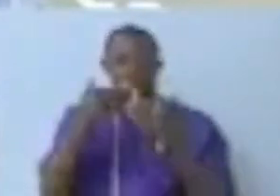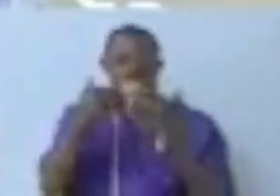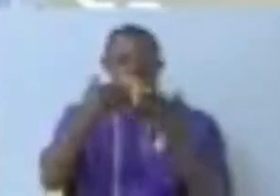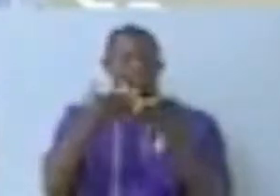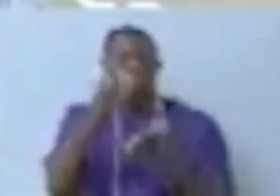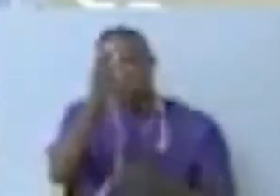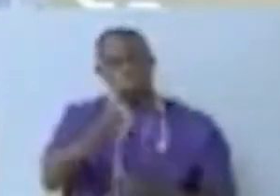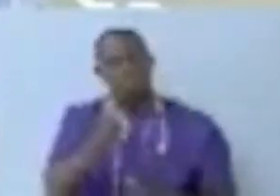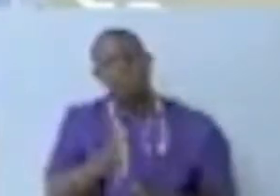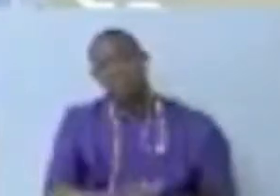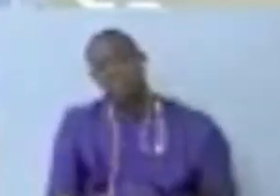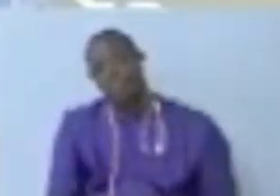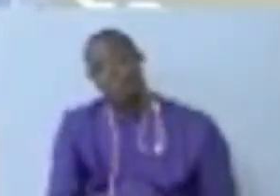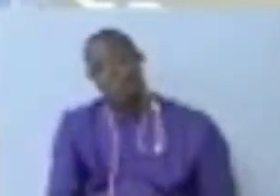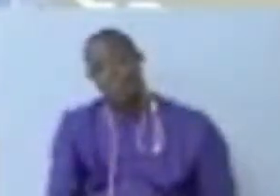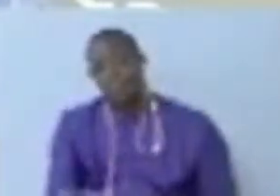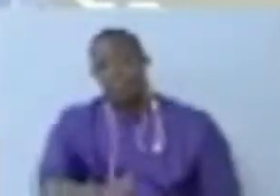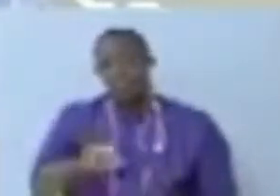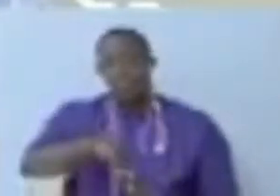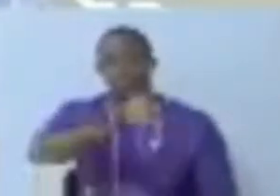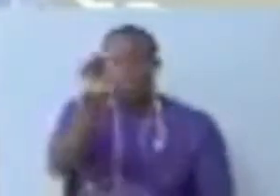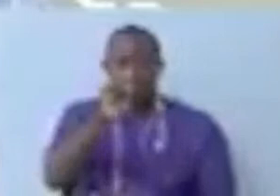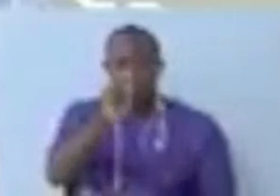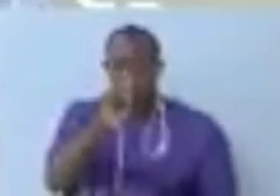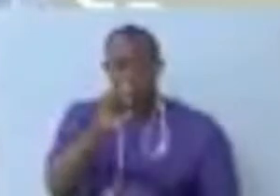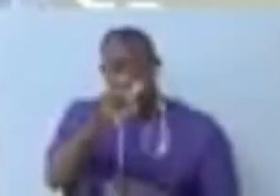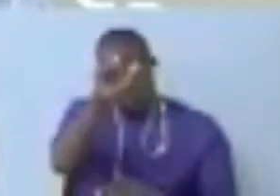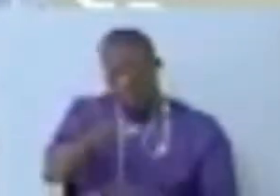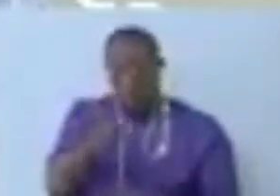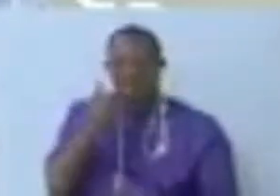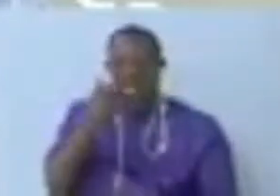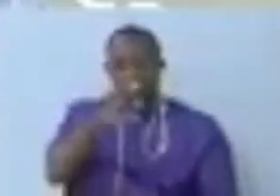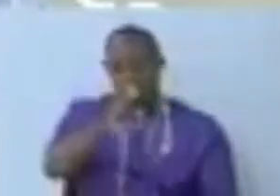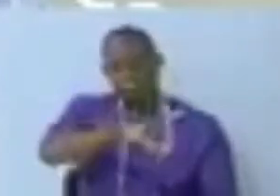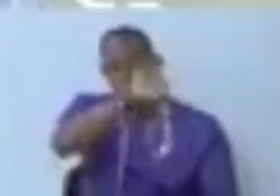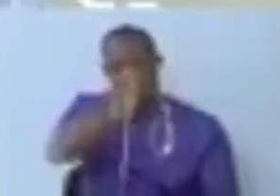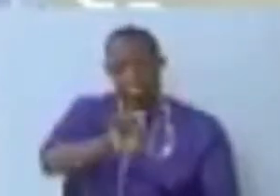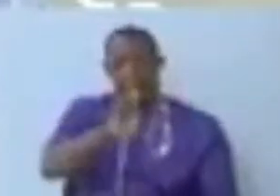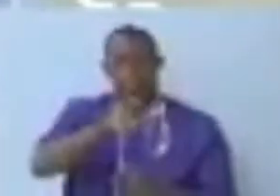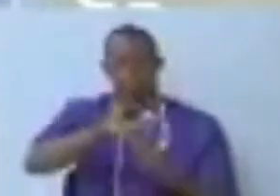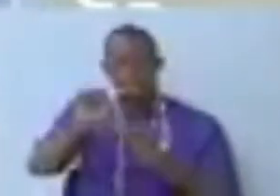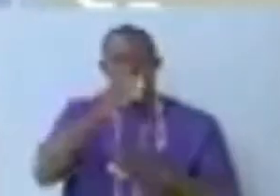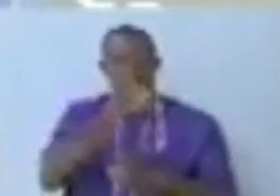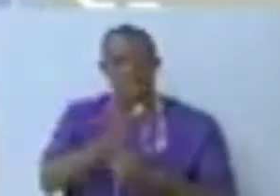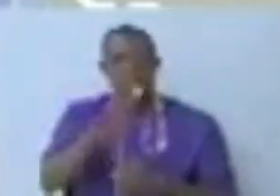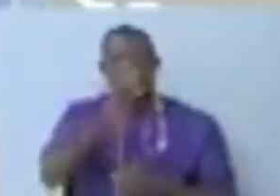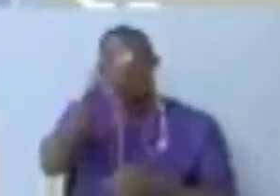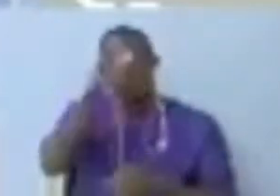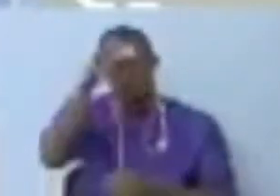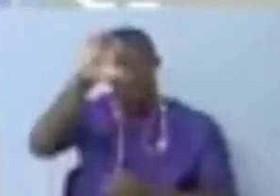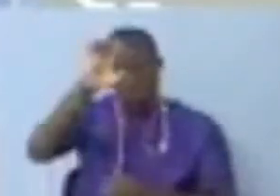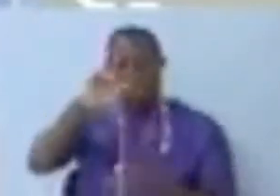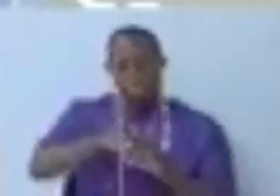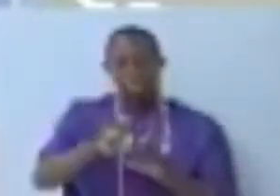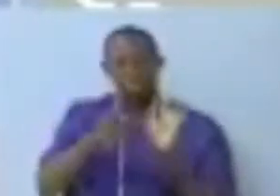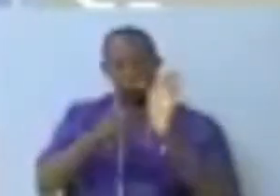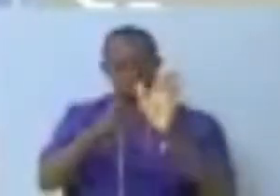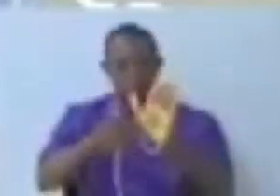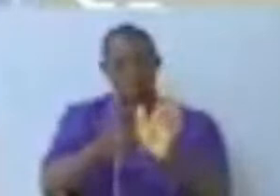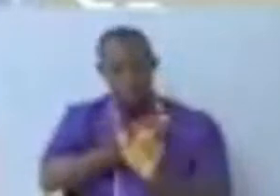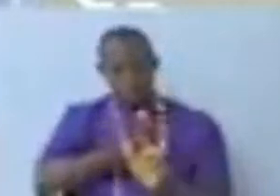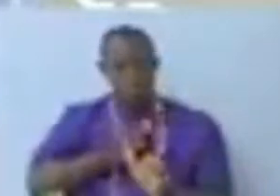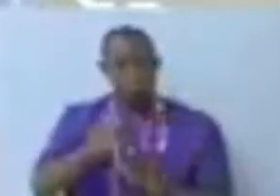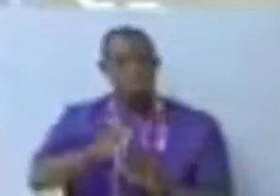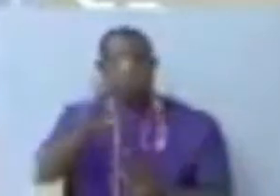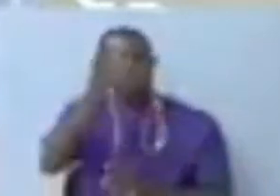an yanto in the Prietonia Kesoso. And you being asked to help the commission to decipher the truth. And yin kala puru ye karendo